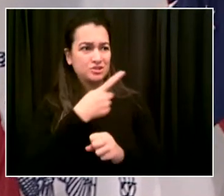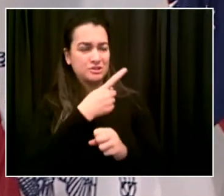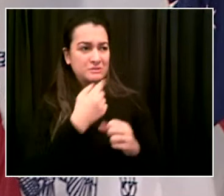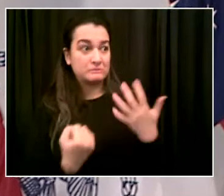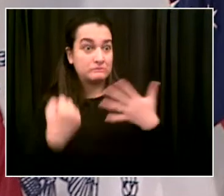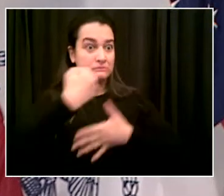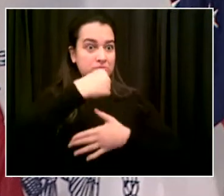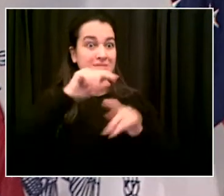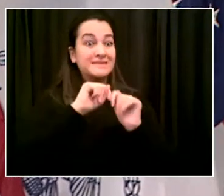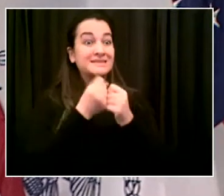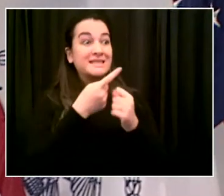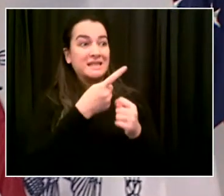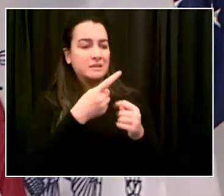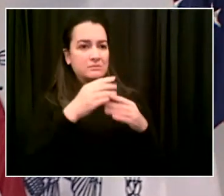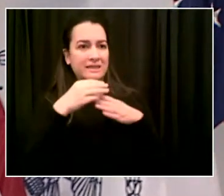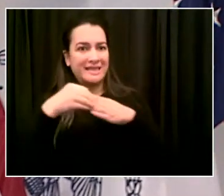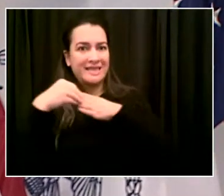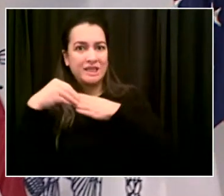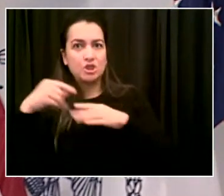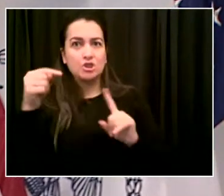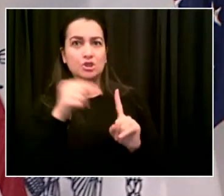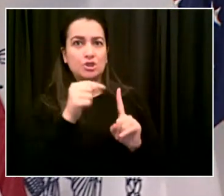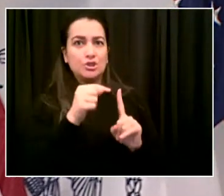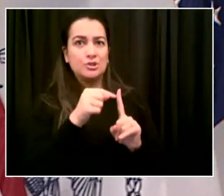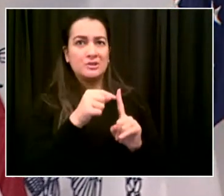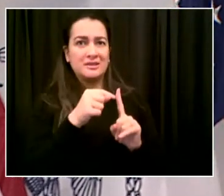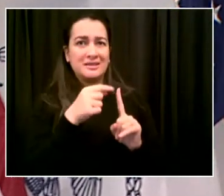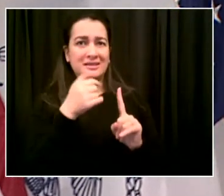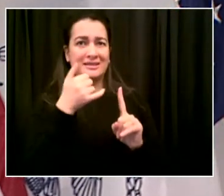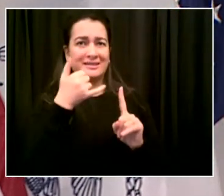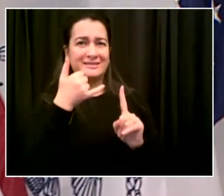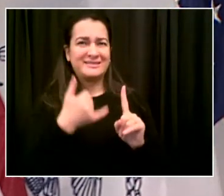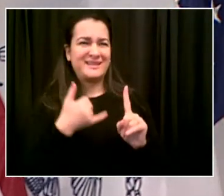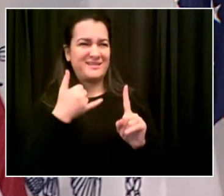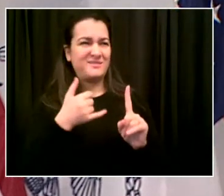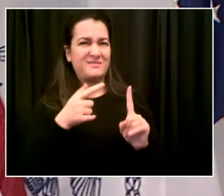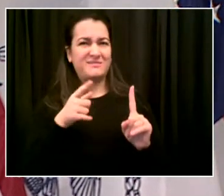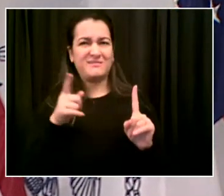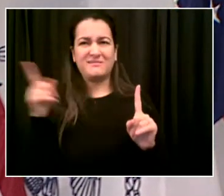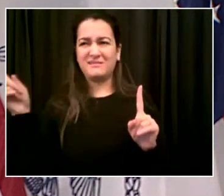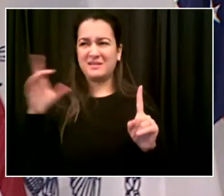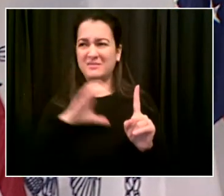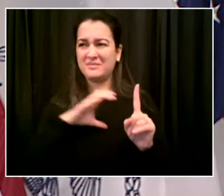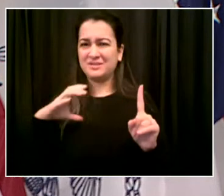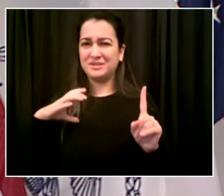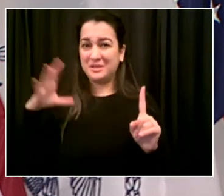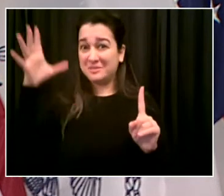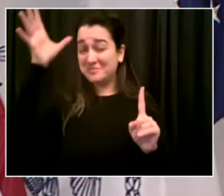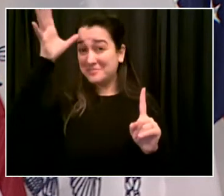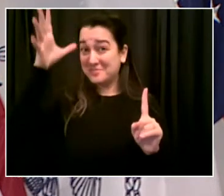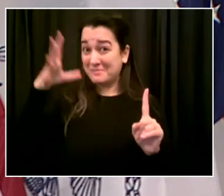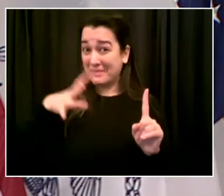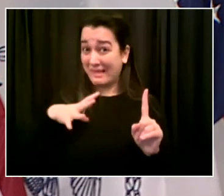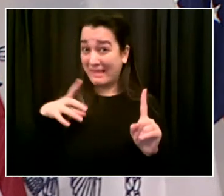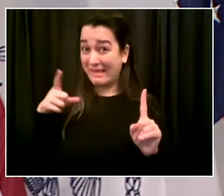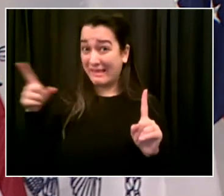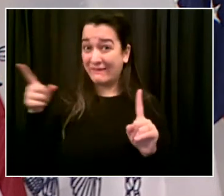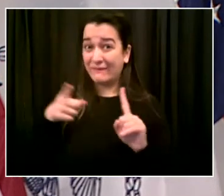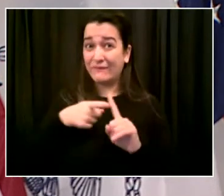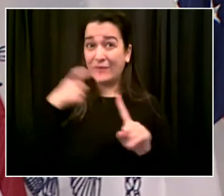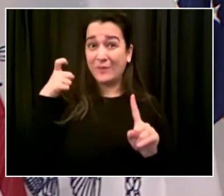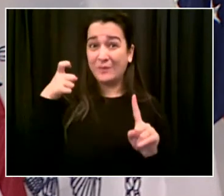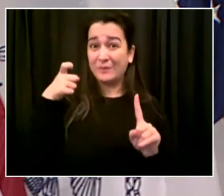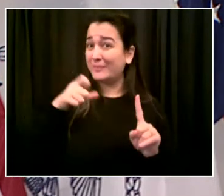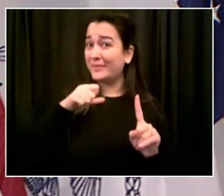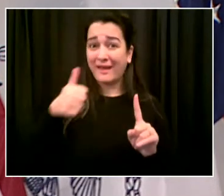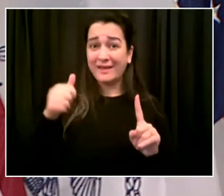focus on transportation issues in particular. If you look across this entire administration, been a clear,